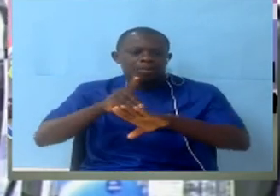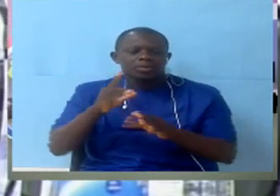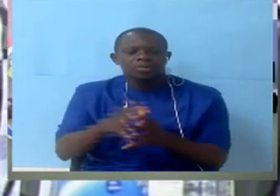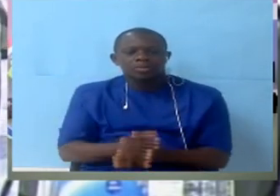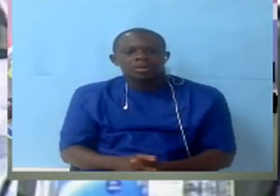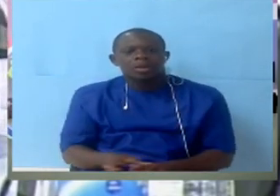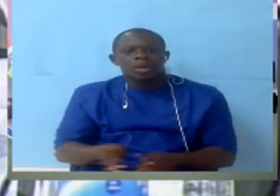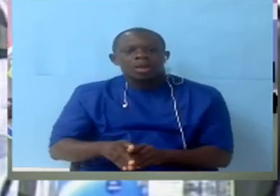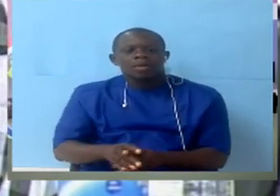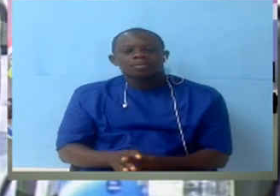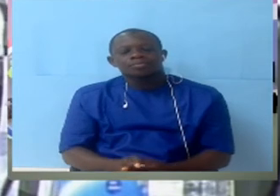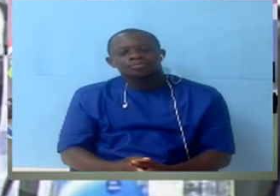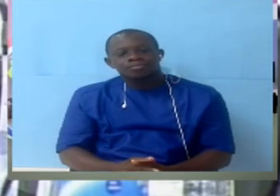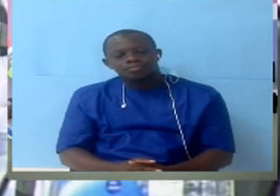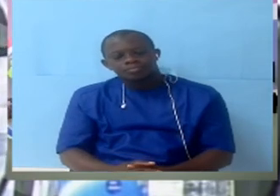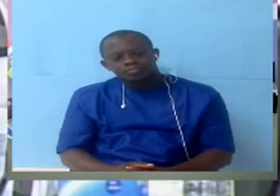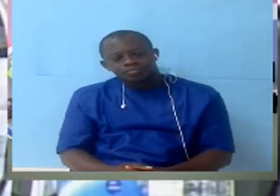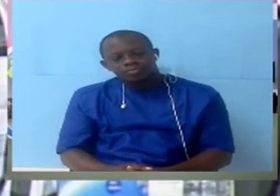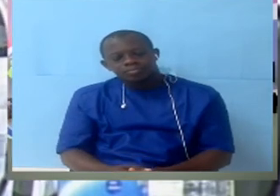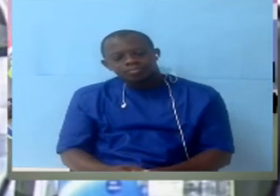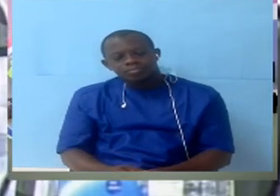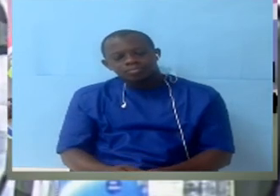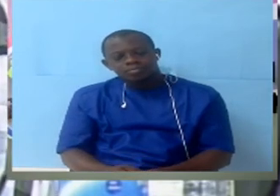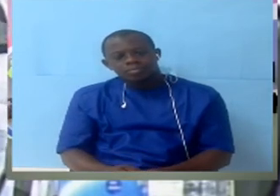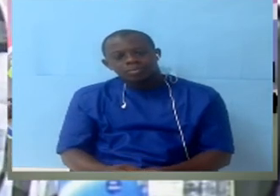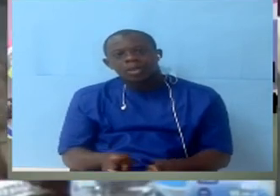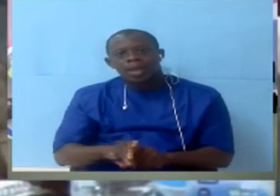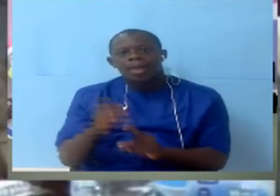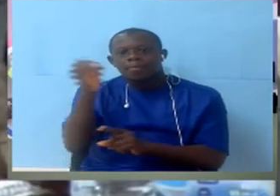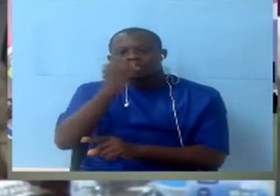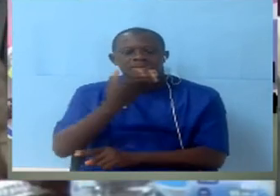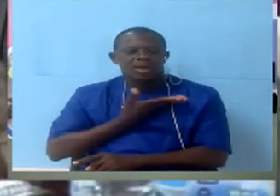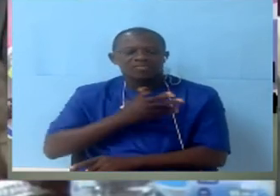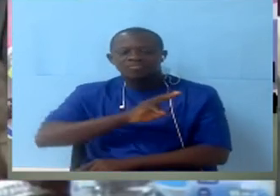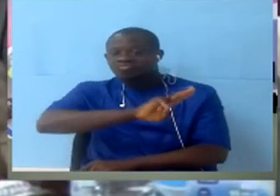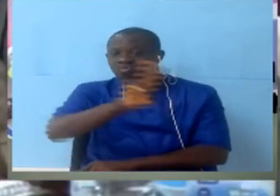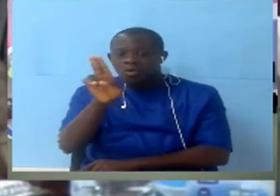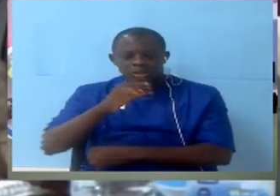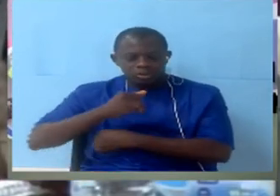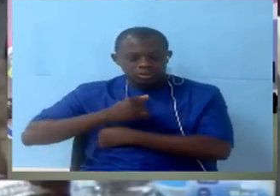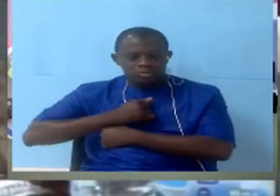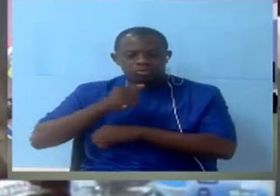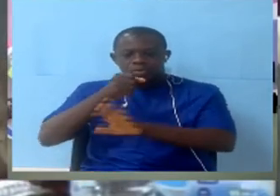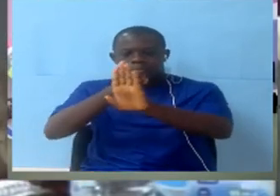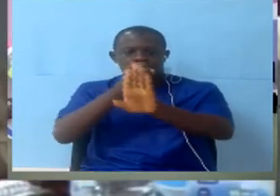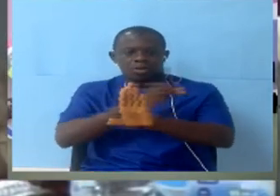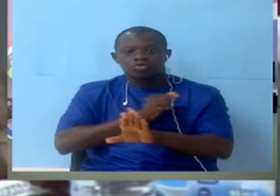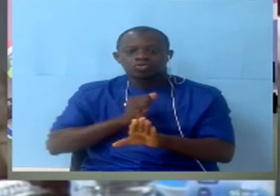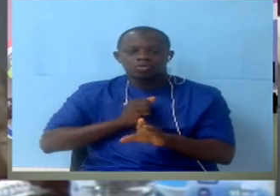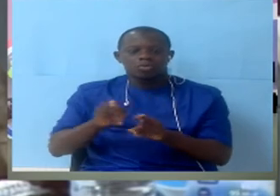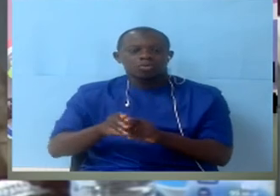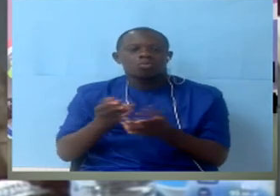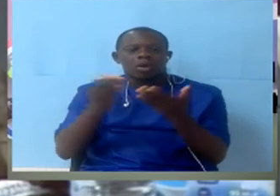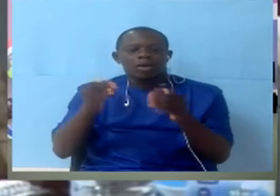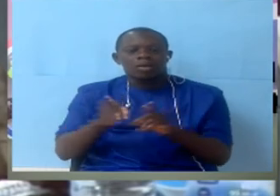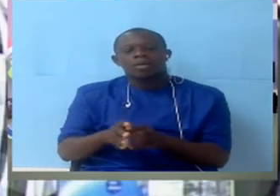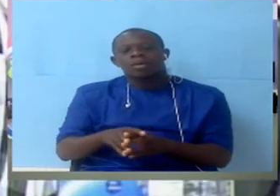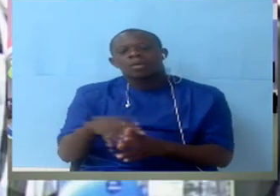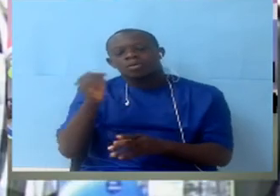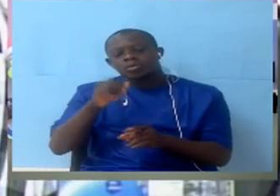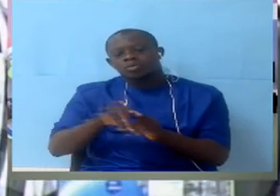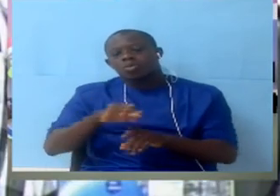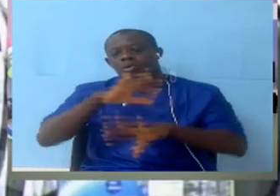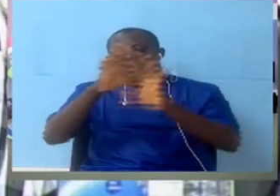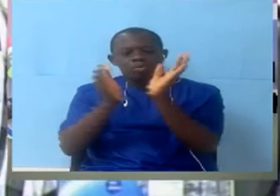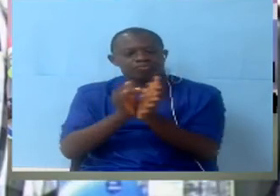kato tekea glabe empty tale because mumbe bota kase shokono. Because there was no security to take place to take care of the place.